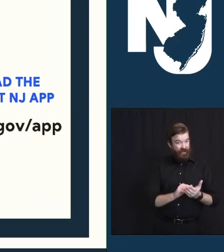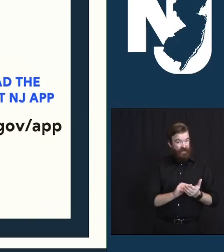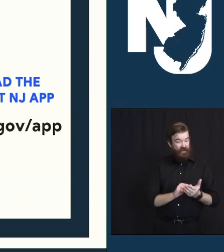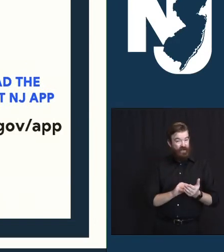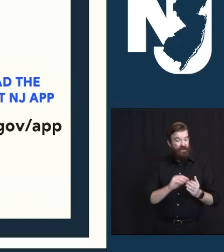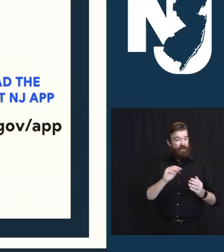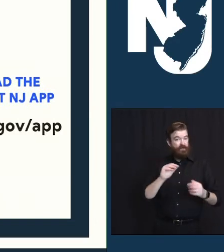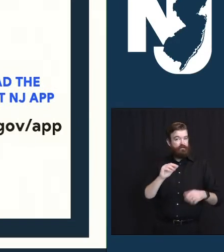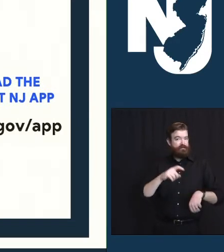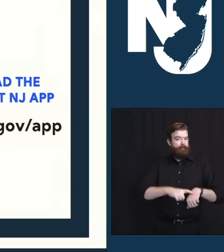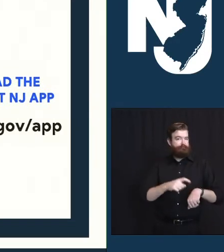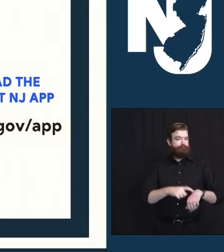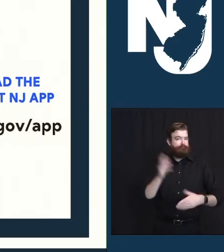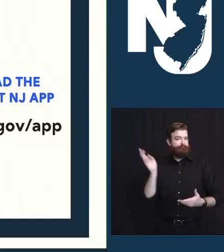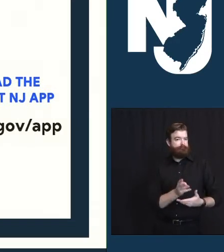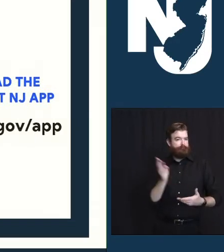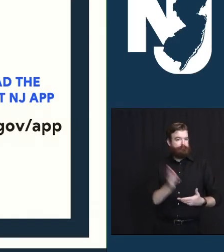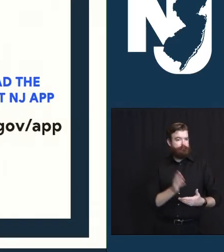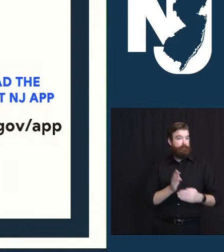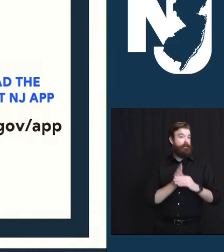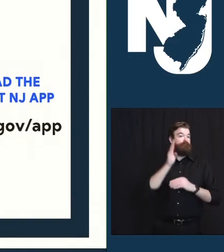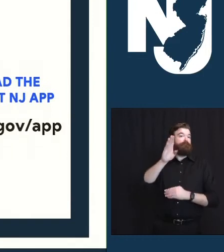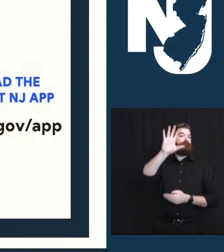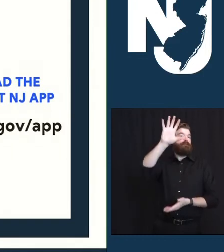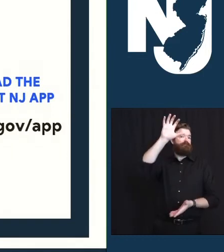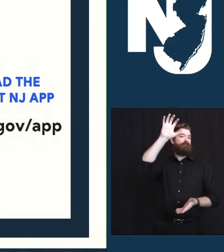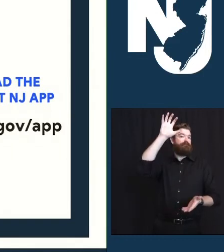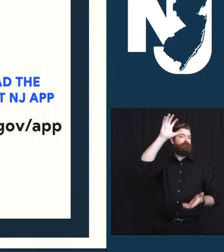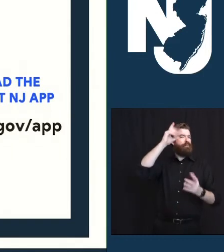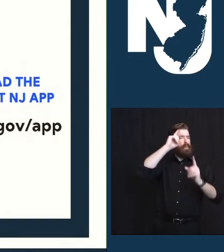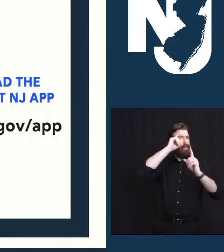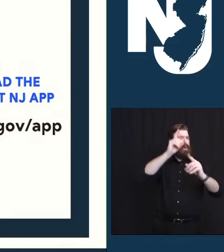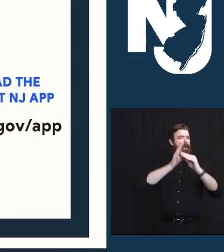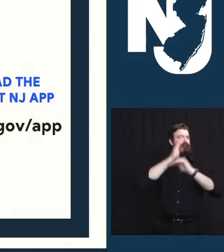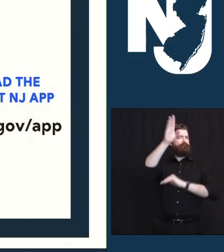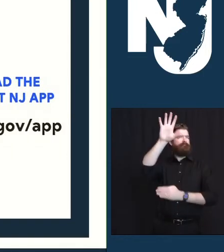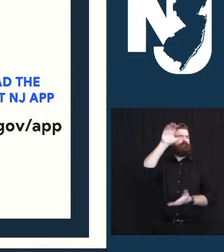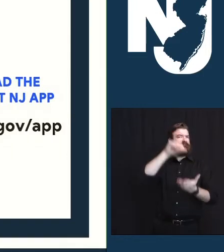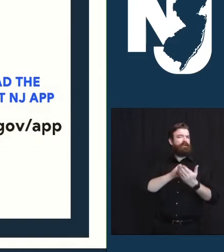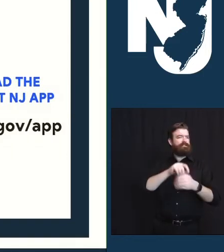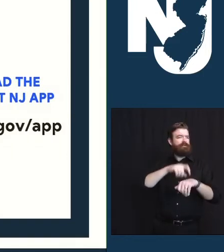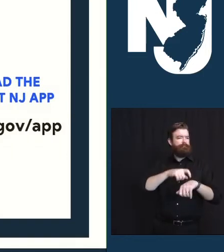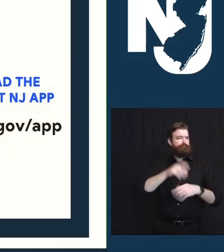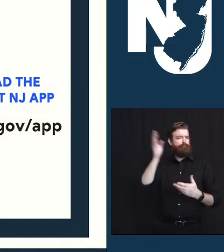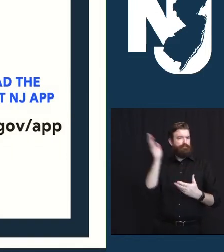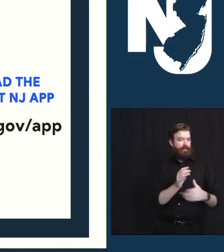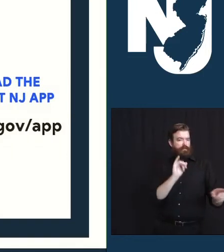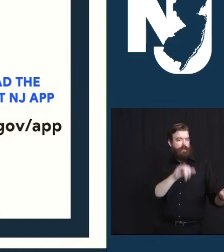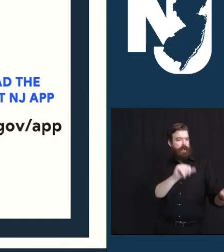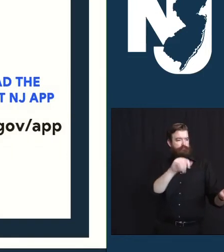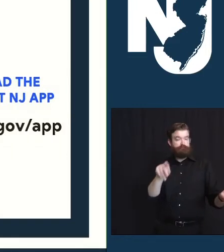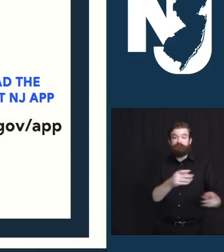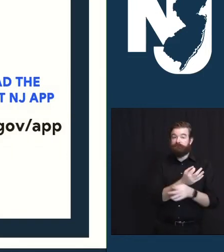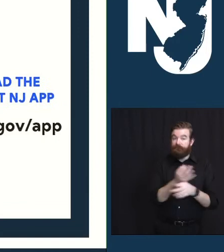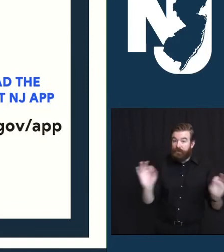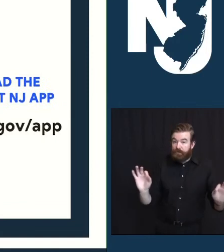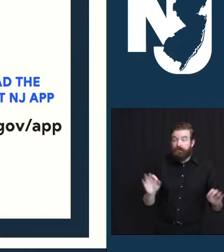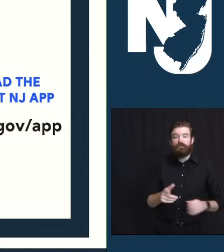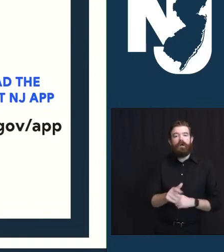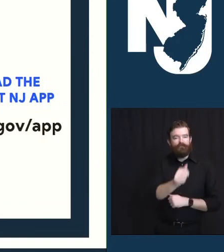break 500,000 by the end of the year. COVID Alert NJ is free and it is secure. It does not track